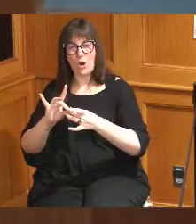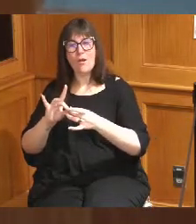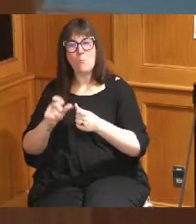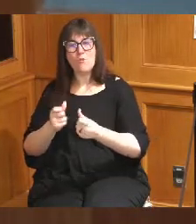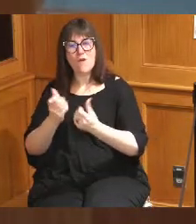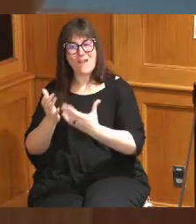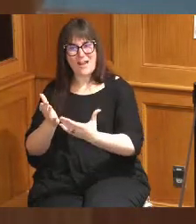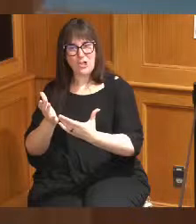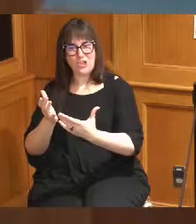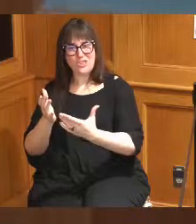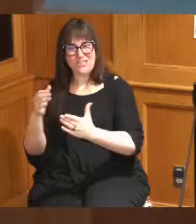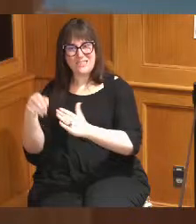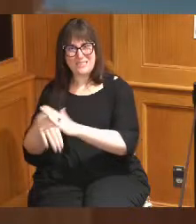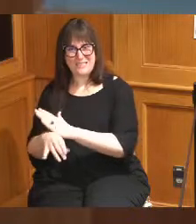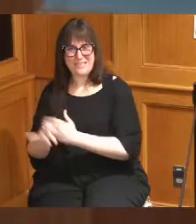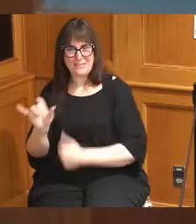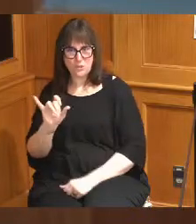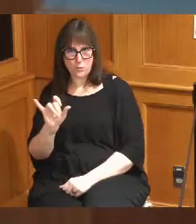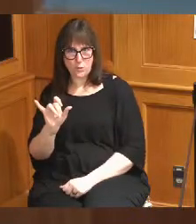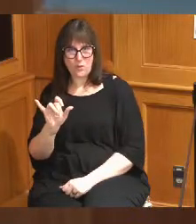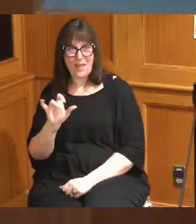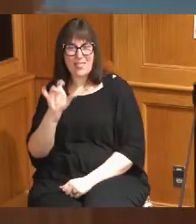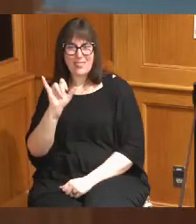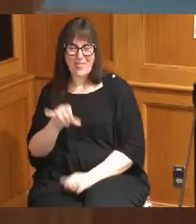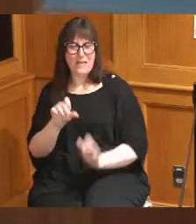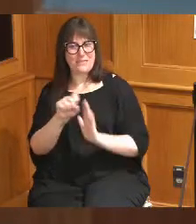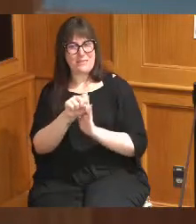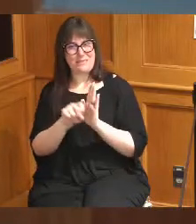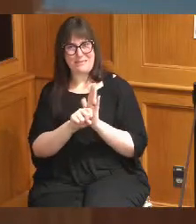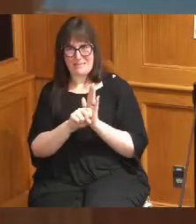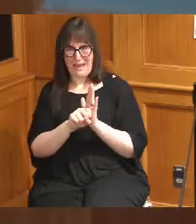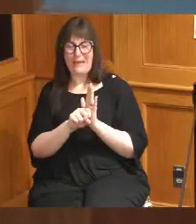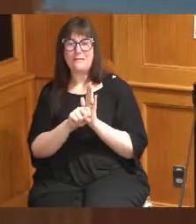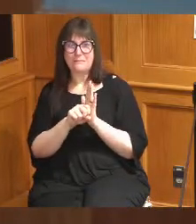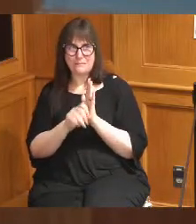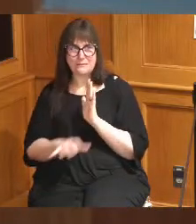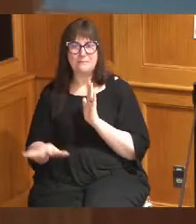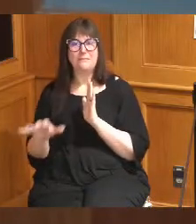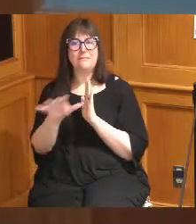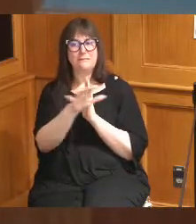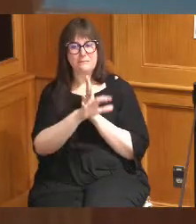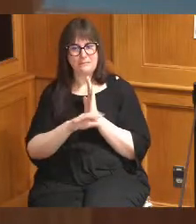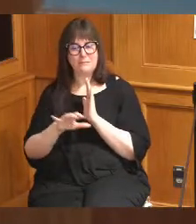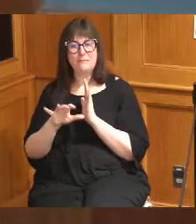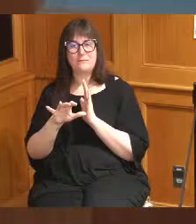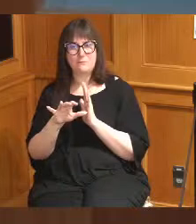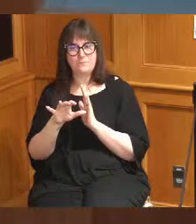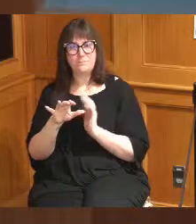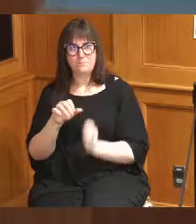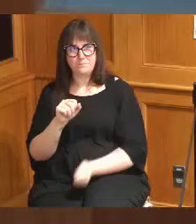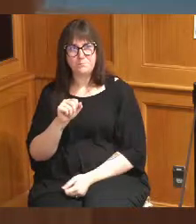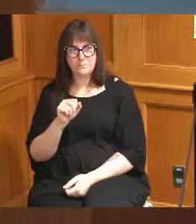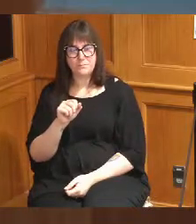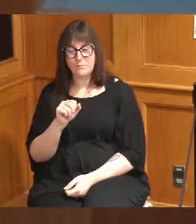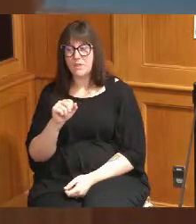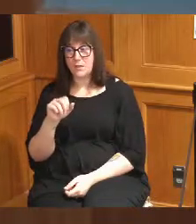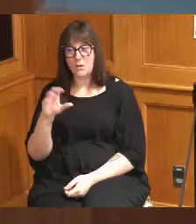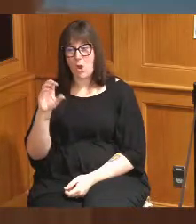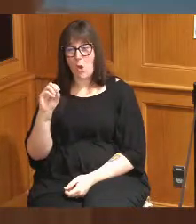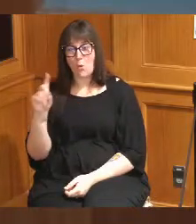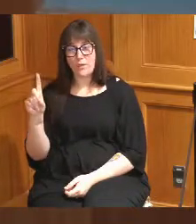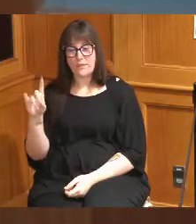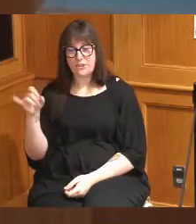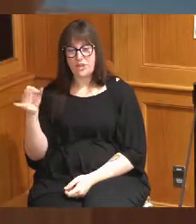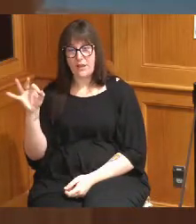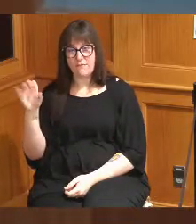kind of going down. And this is, again, a state trend, so much so that the state ODJFS is looking into this as well. And we've